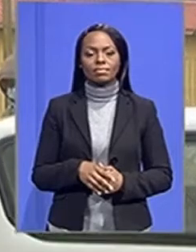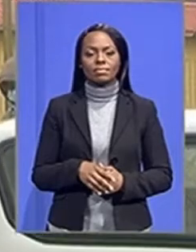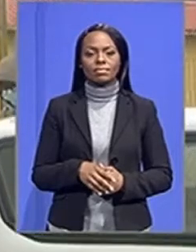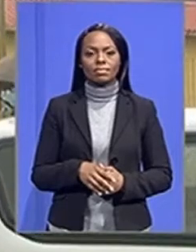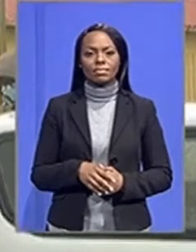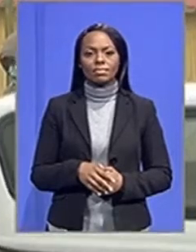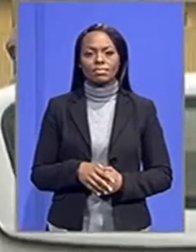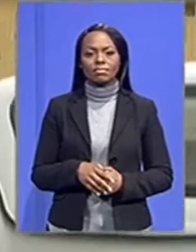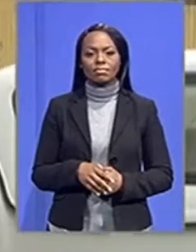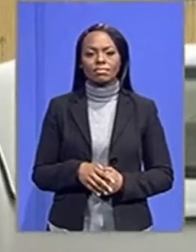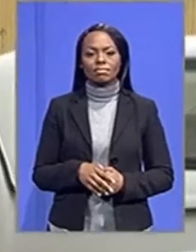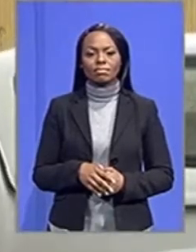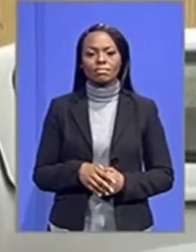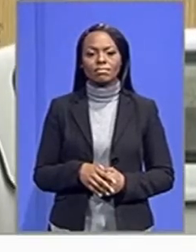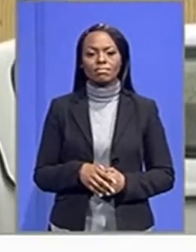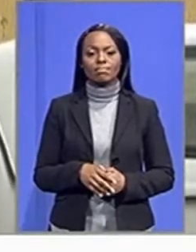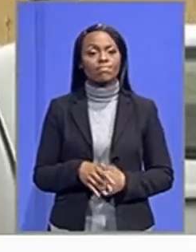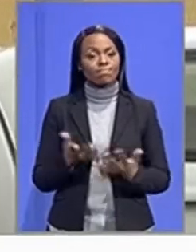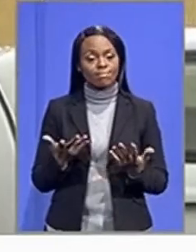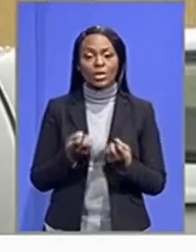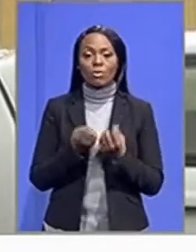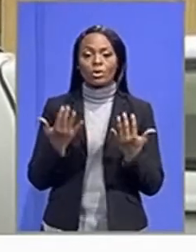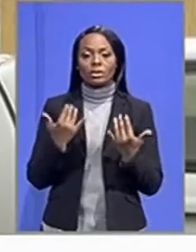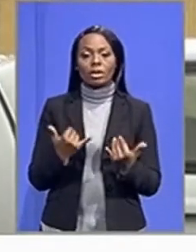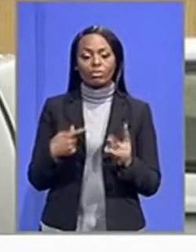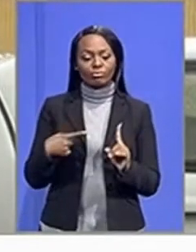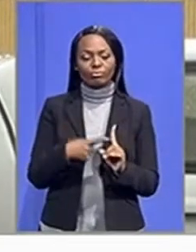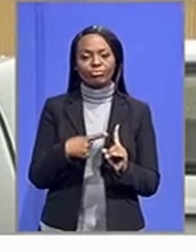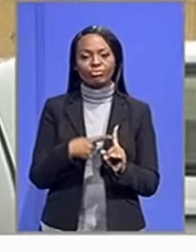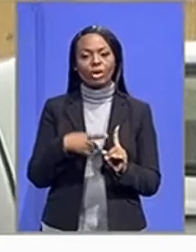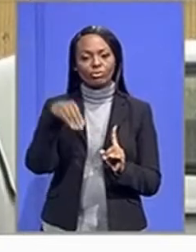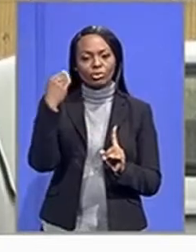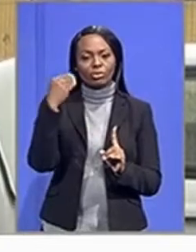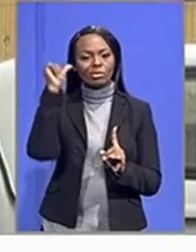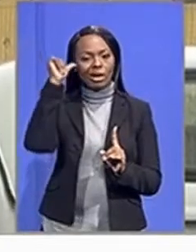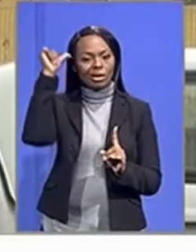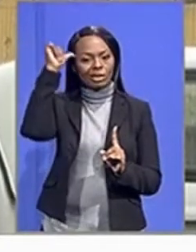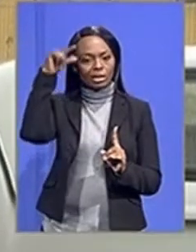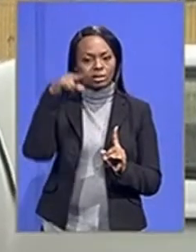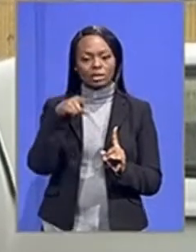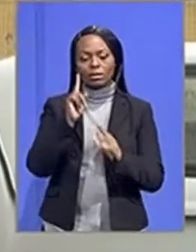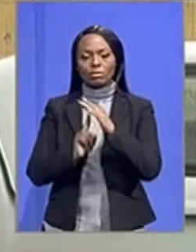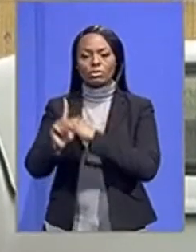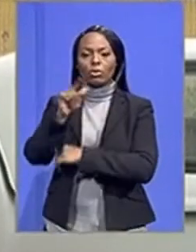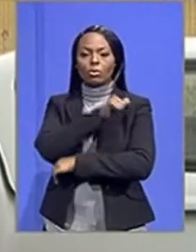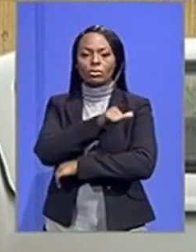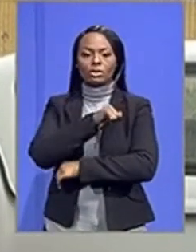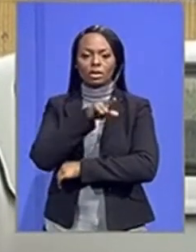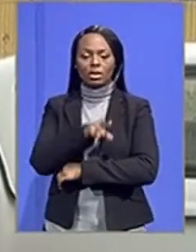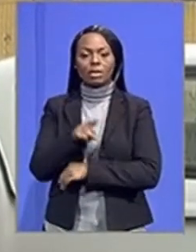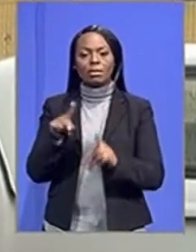le ne le sa tlhabela mongwe wa bagodi ba naga e. Mogodi o na ikaeletse go ya bookelong ntle le go dira dithulaganyo mme a